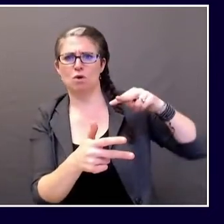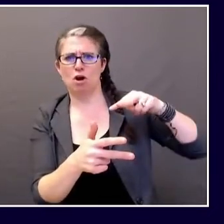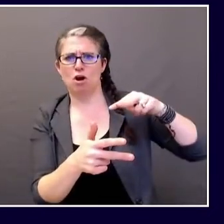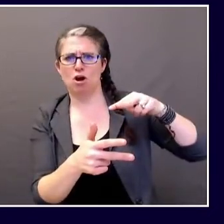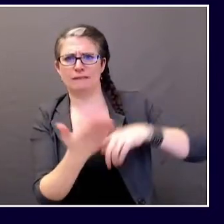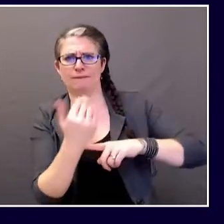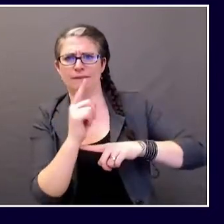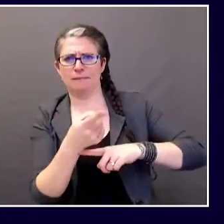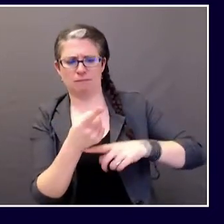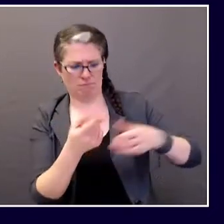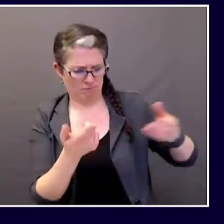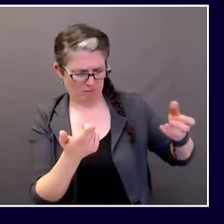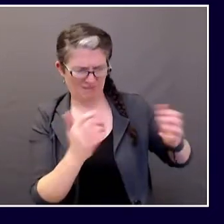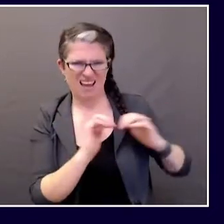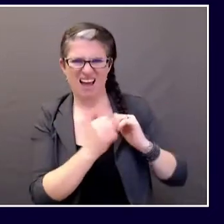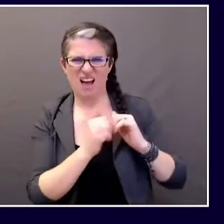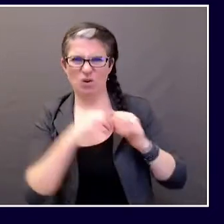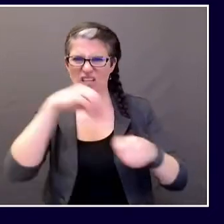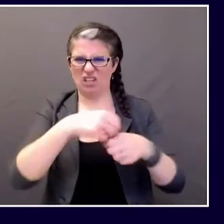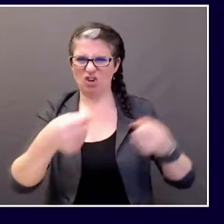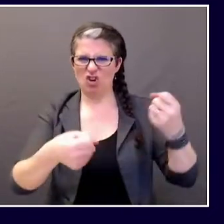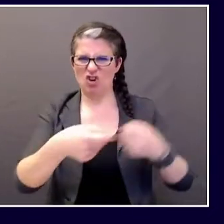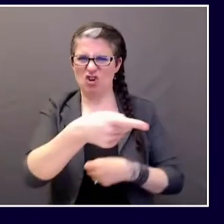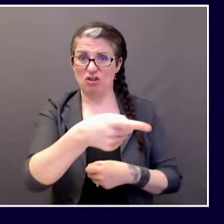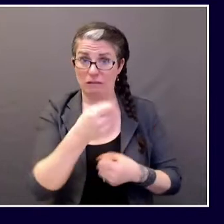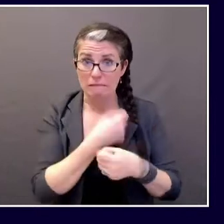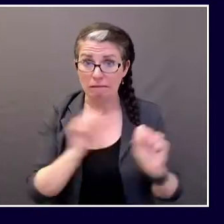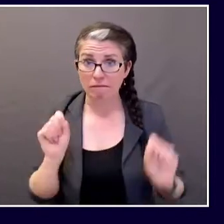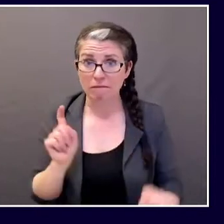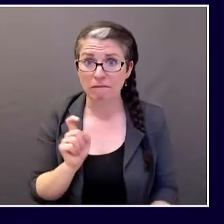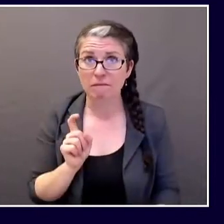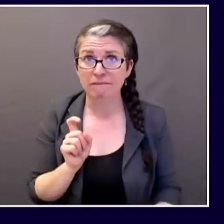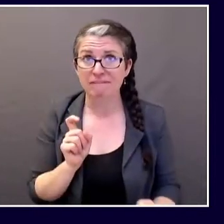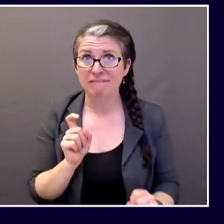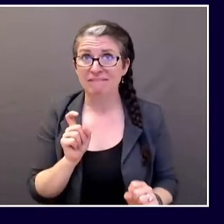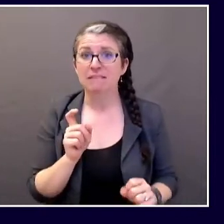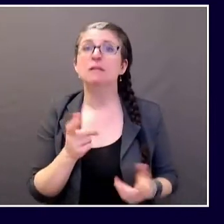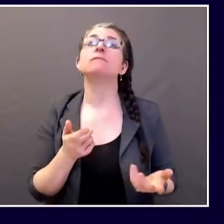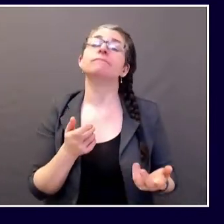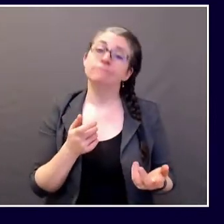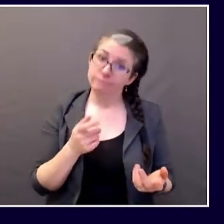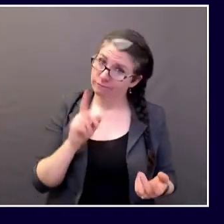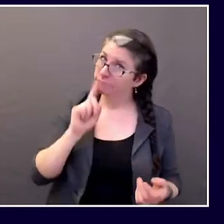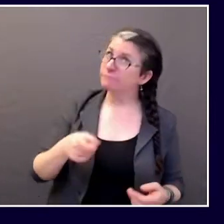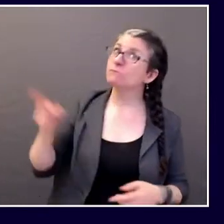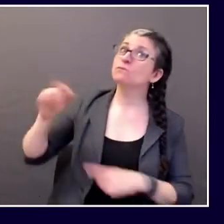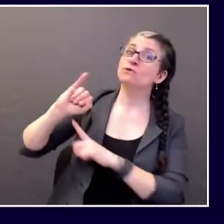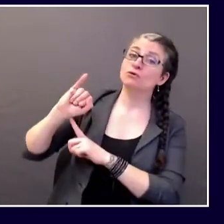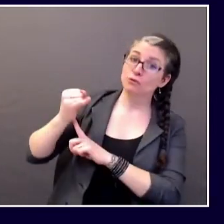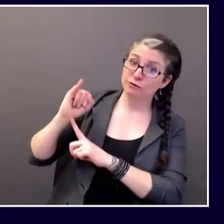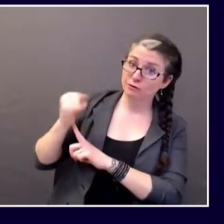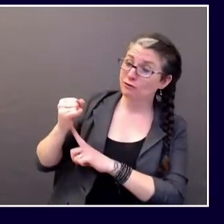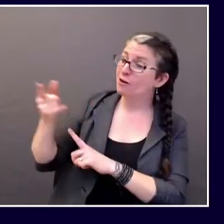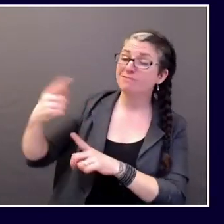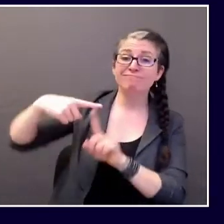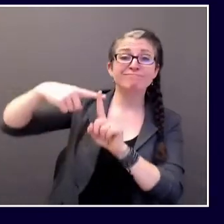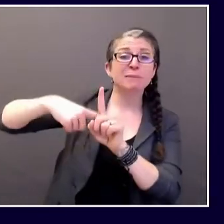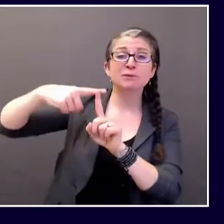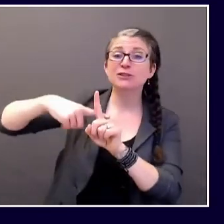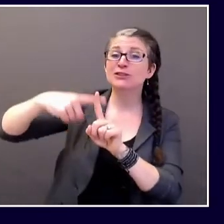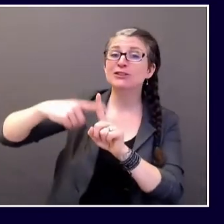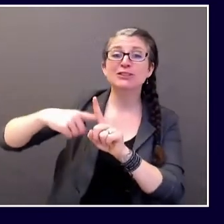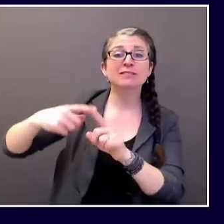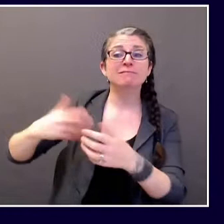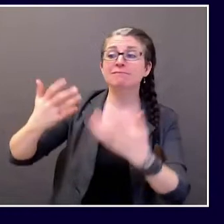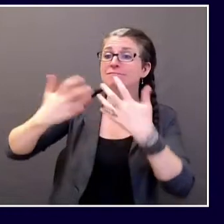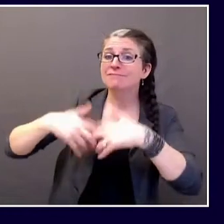alone, not needing to be put into a frozen environment, only requiring one shot, those two factors alone make it something